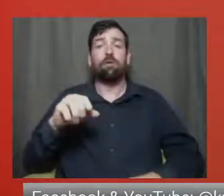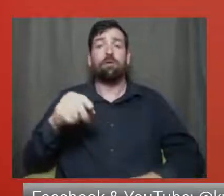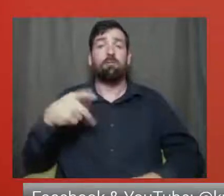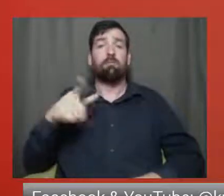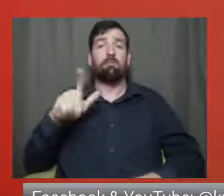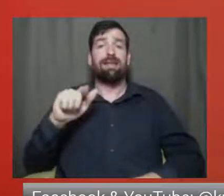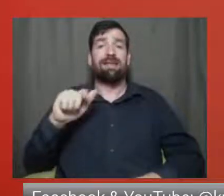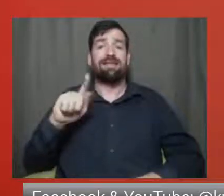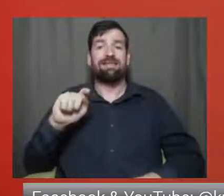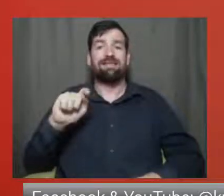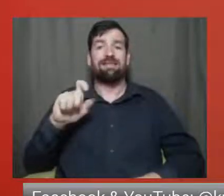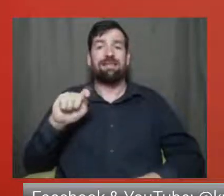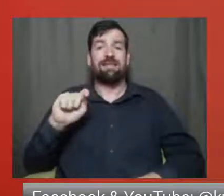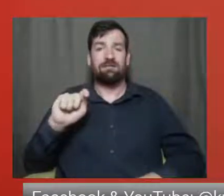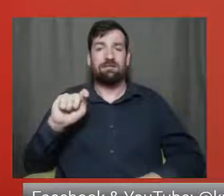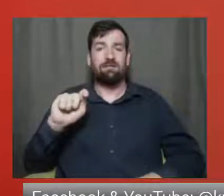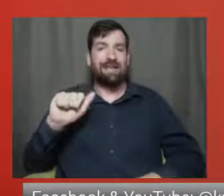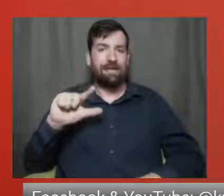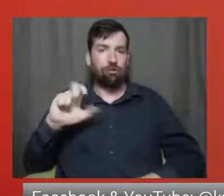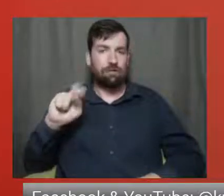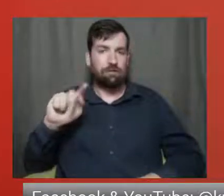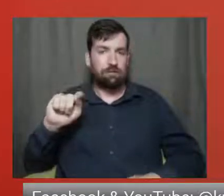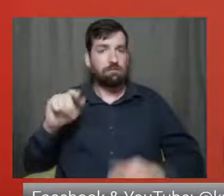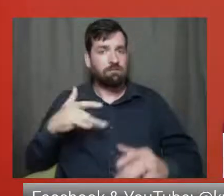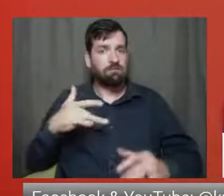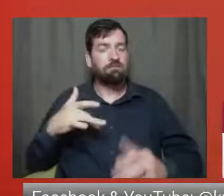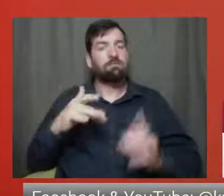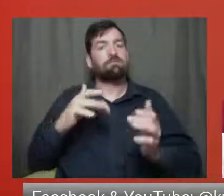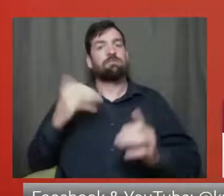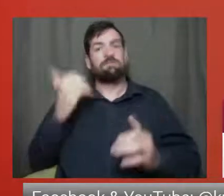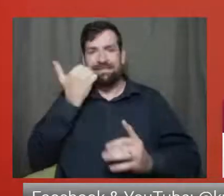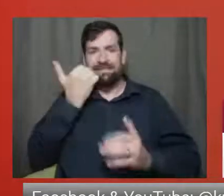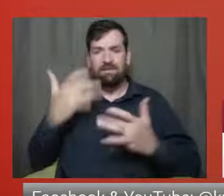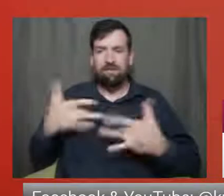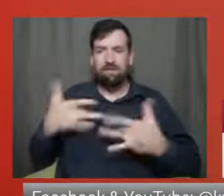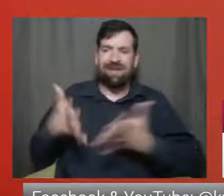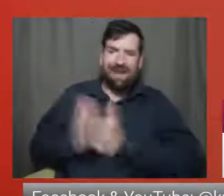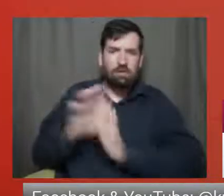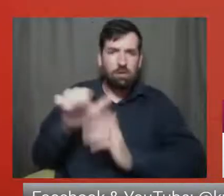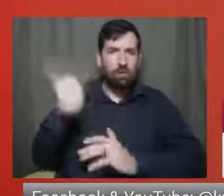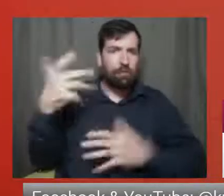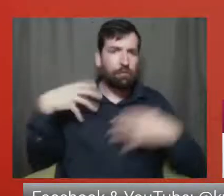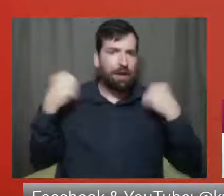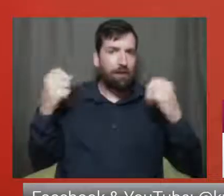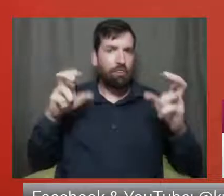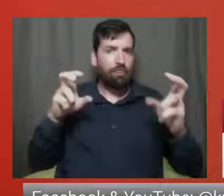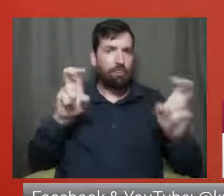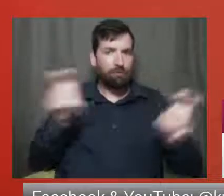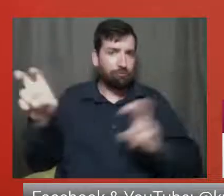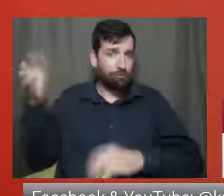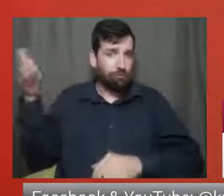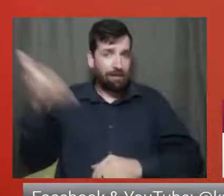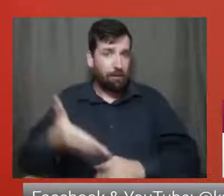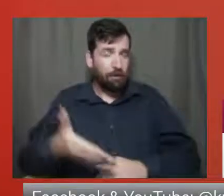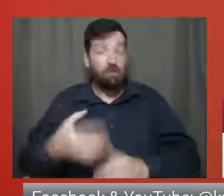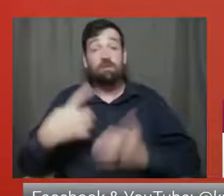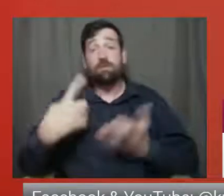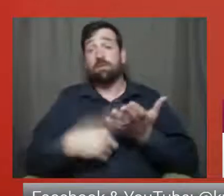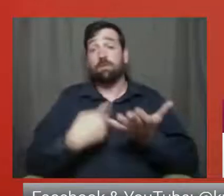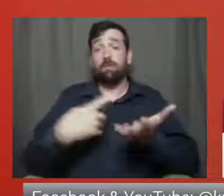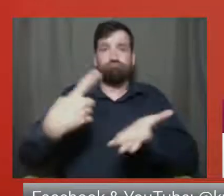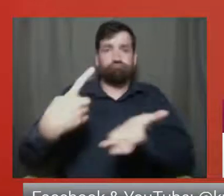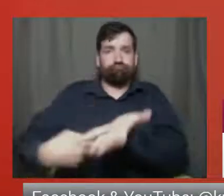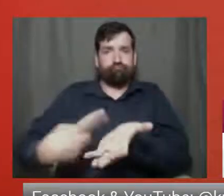addition, a dentist usually asks about what other health conditions are present, and there's sometimes a discussion that we have with our